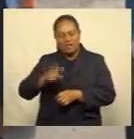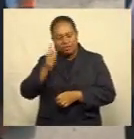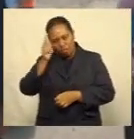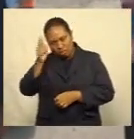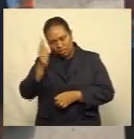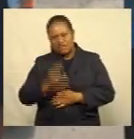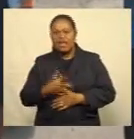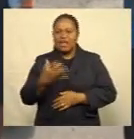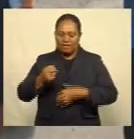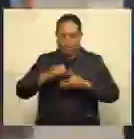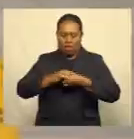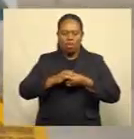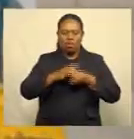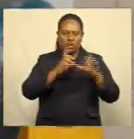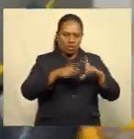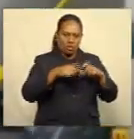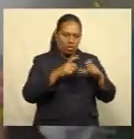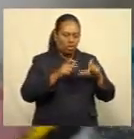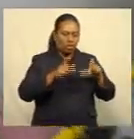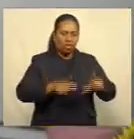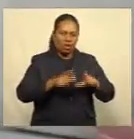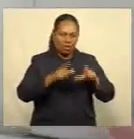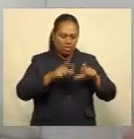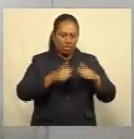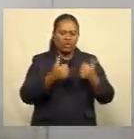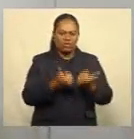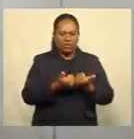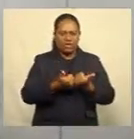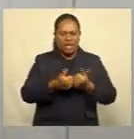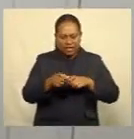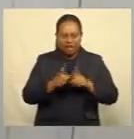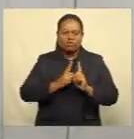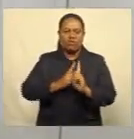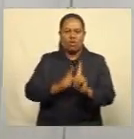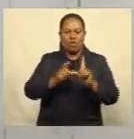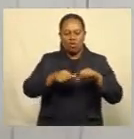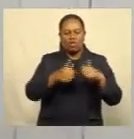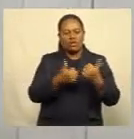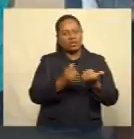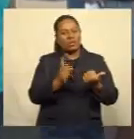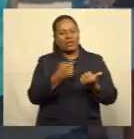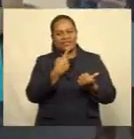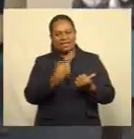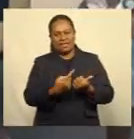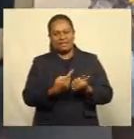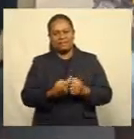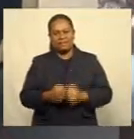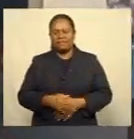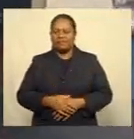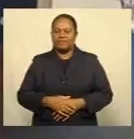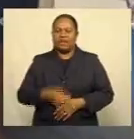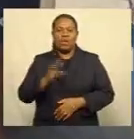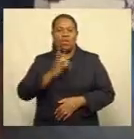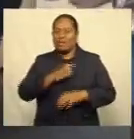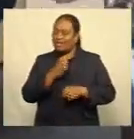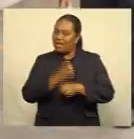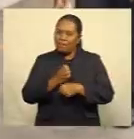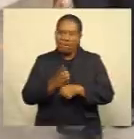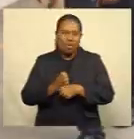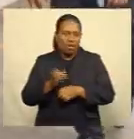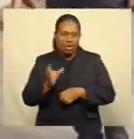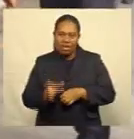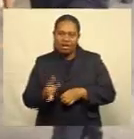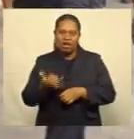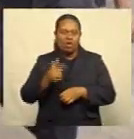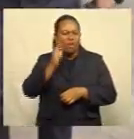their own contracts and they will have to act according to the contracts. There is no stoppage in regards to the employment or the employees going